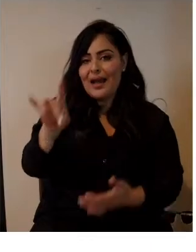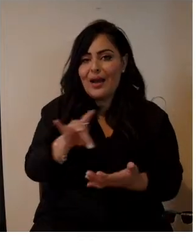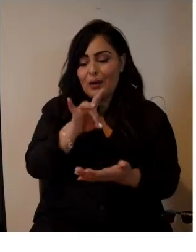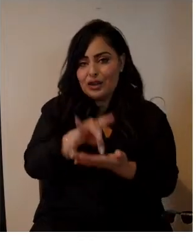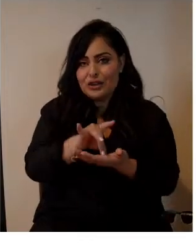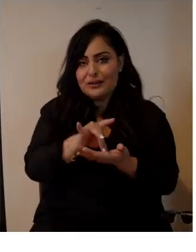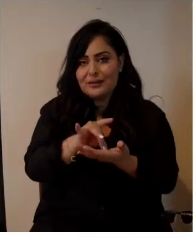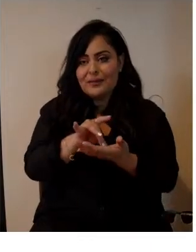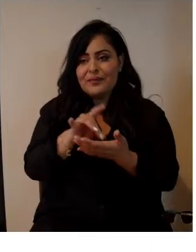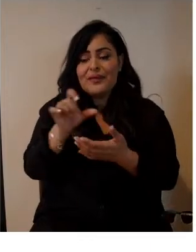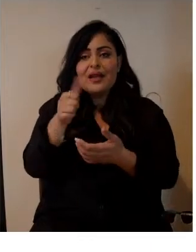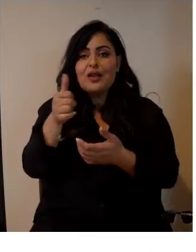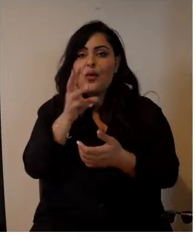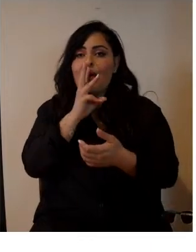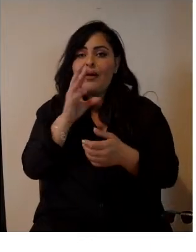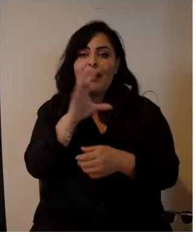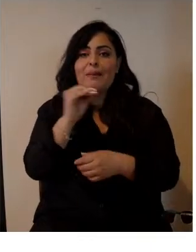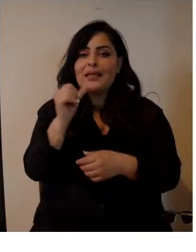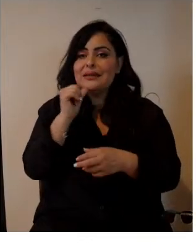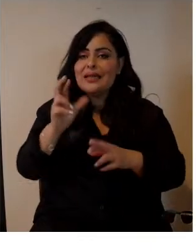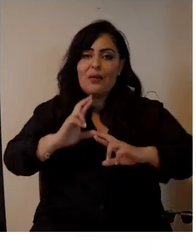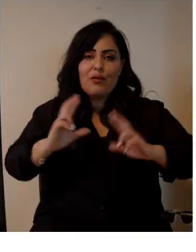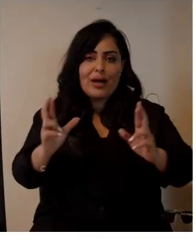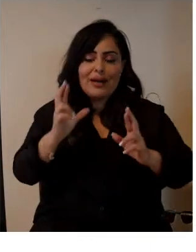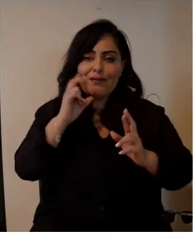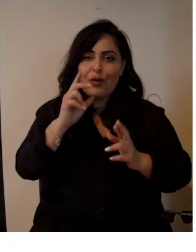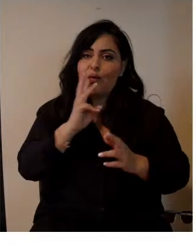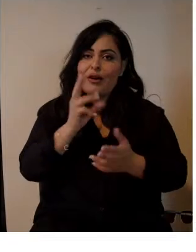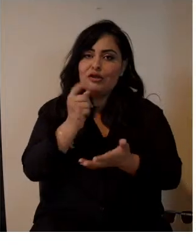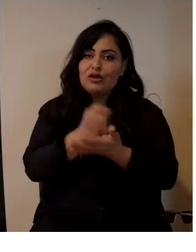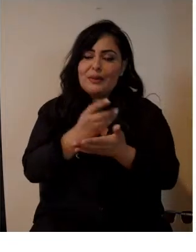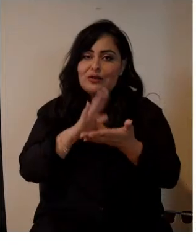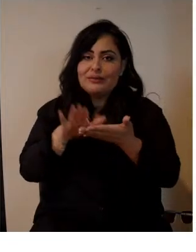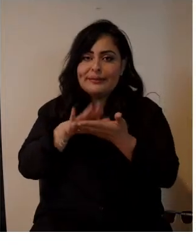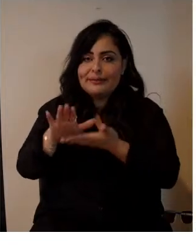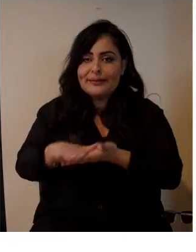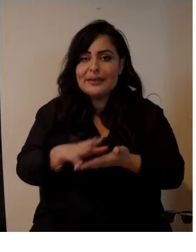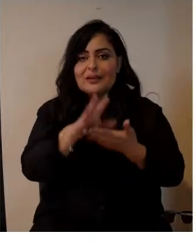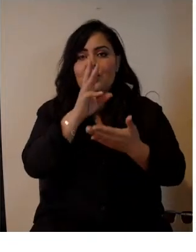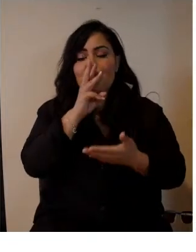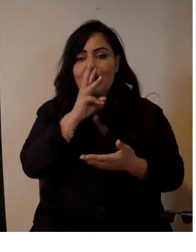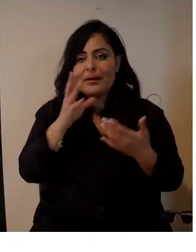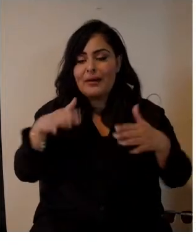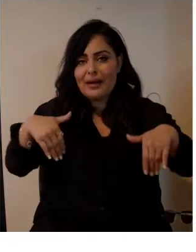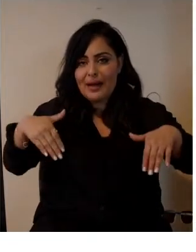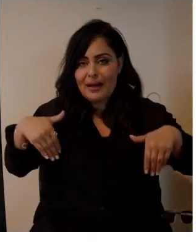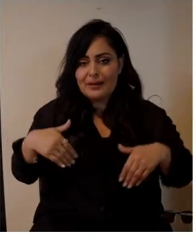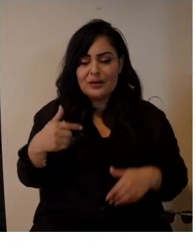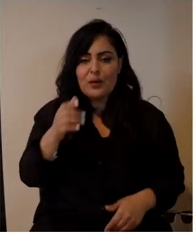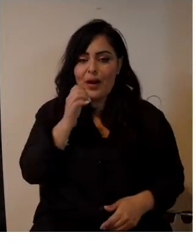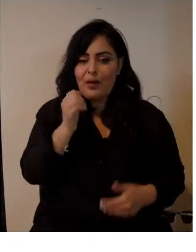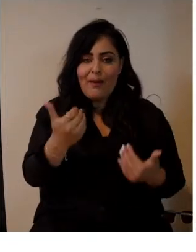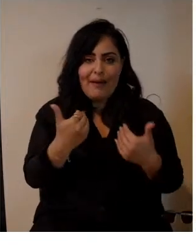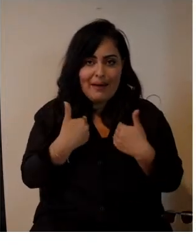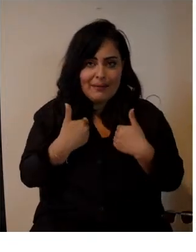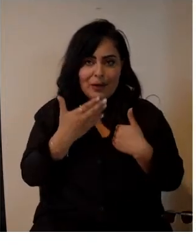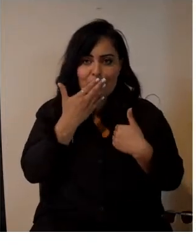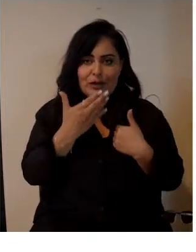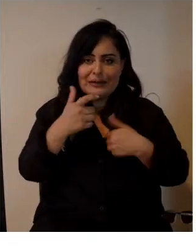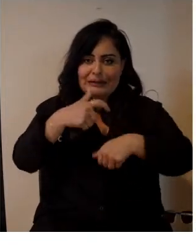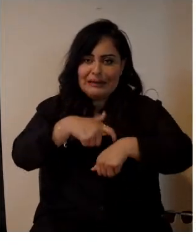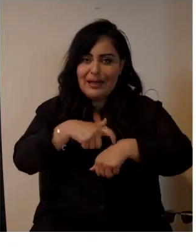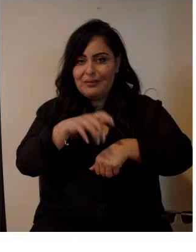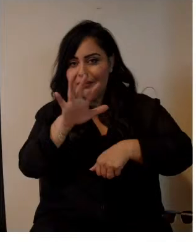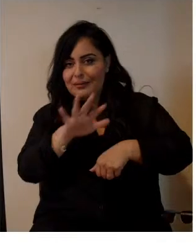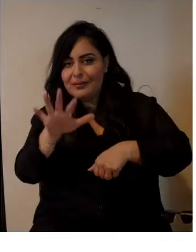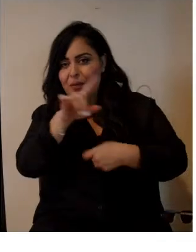companies here are not quite ready yet in terms of their water treatment to begin that clock. So I don't have a very good estimate for you when